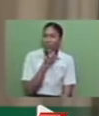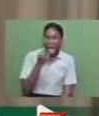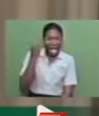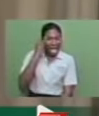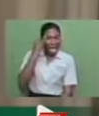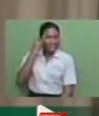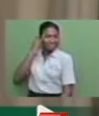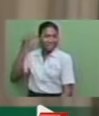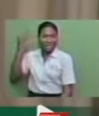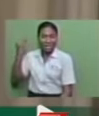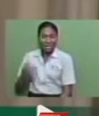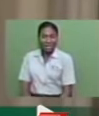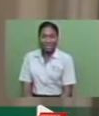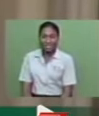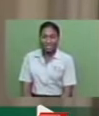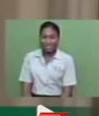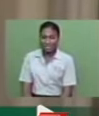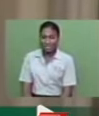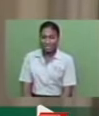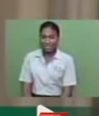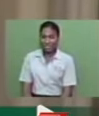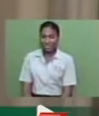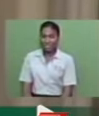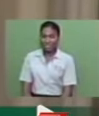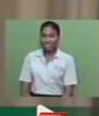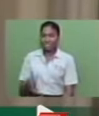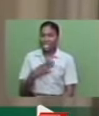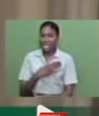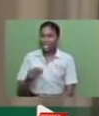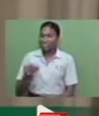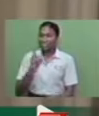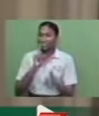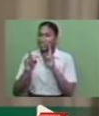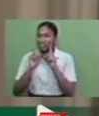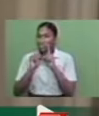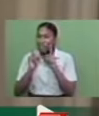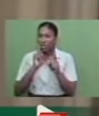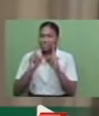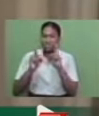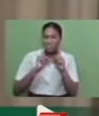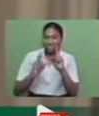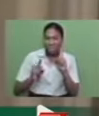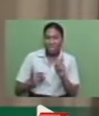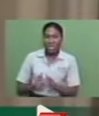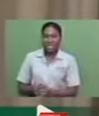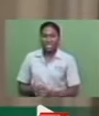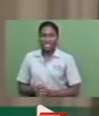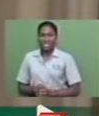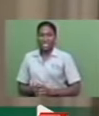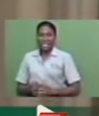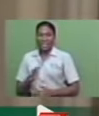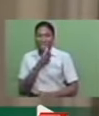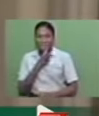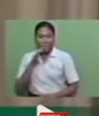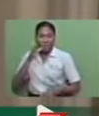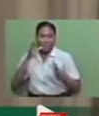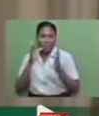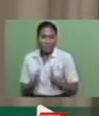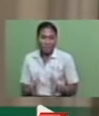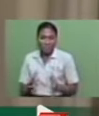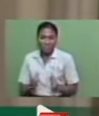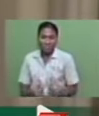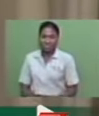agricultural sector. He states that decades ago, this malaise cracked the willpower of farmers and farming